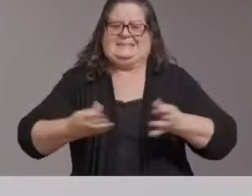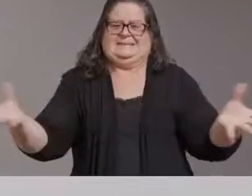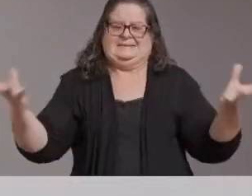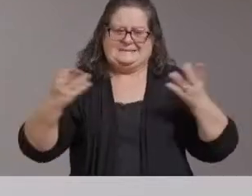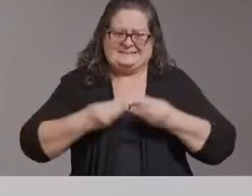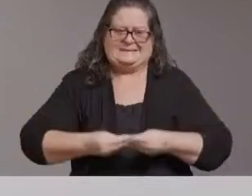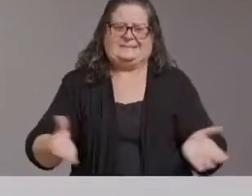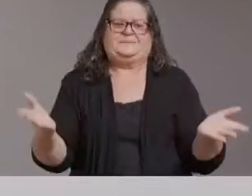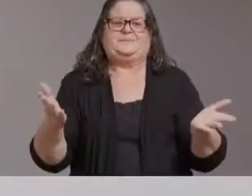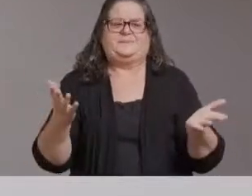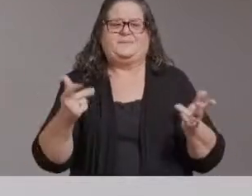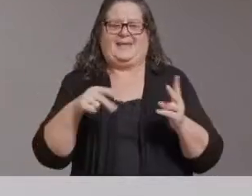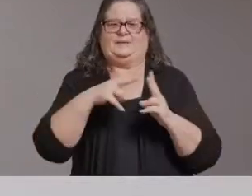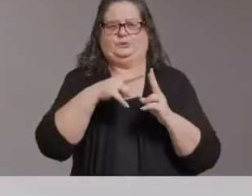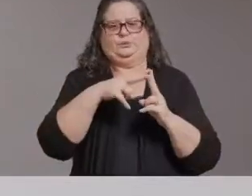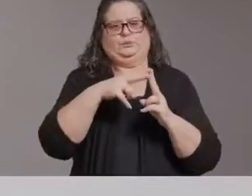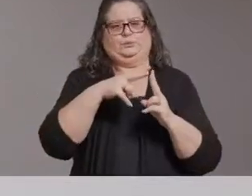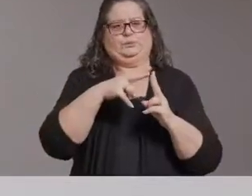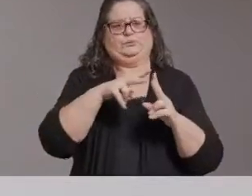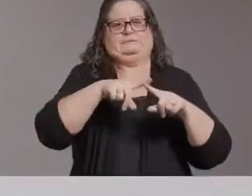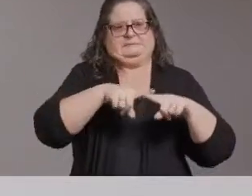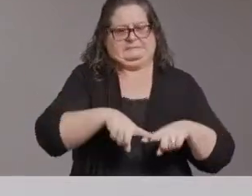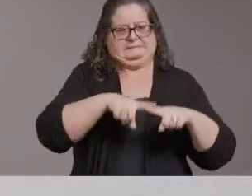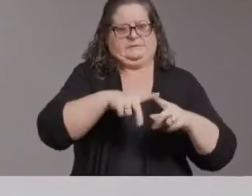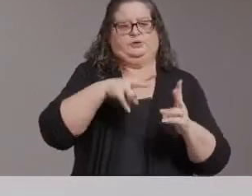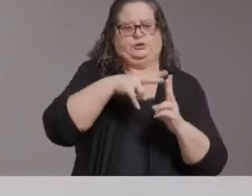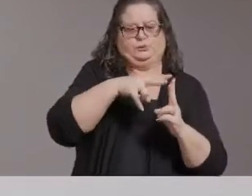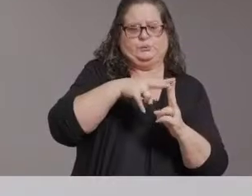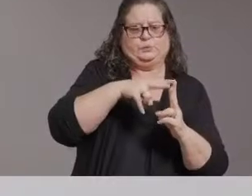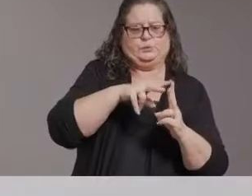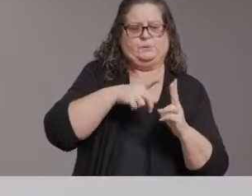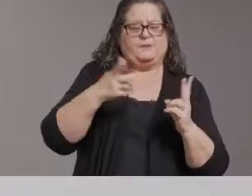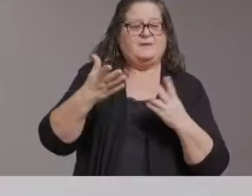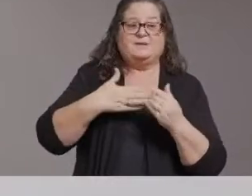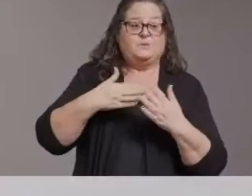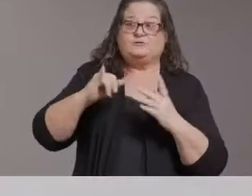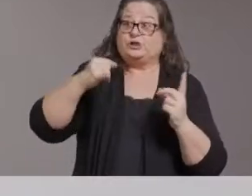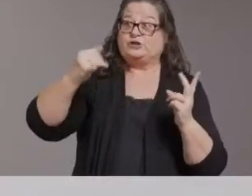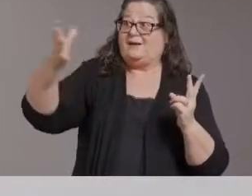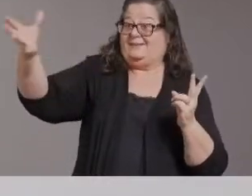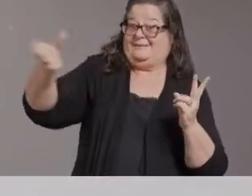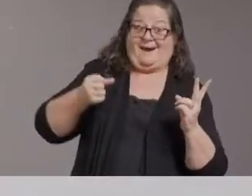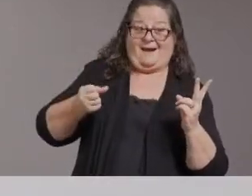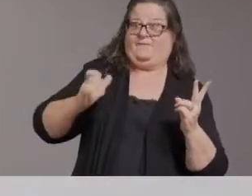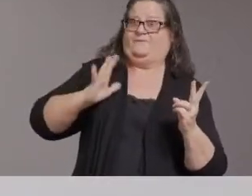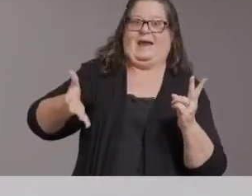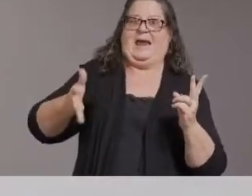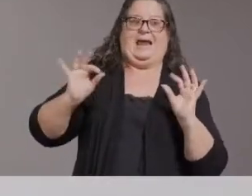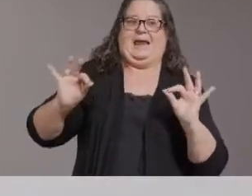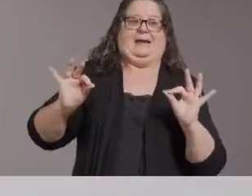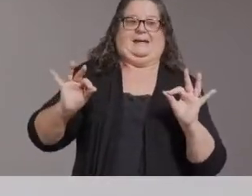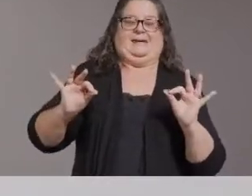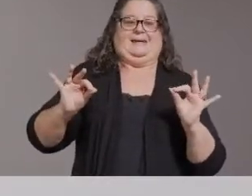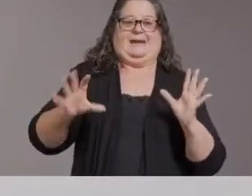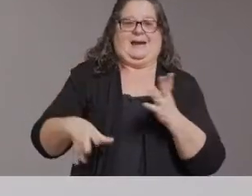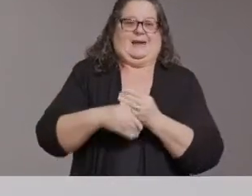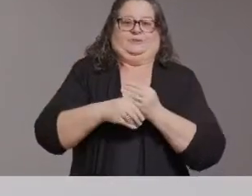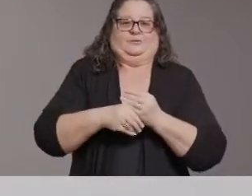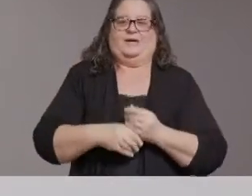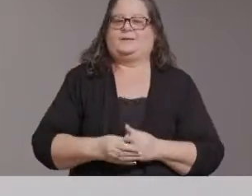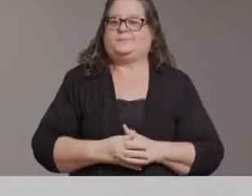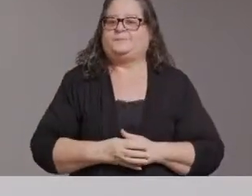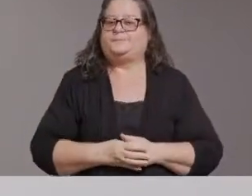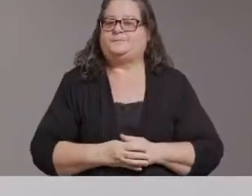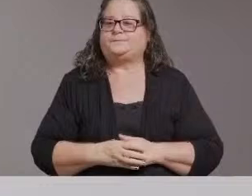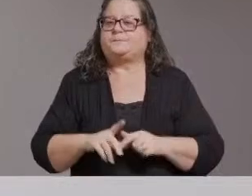as much as we can get, we're happy to take. I would imagine it'd be nicer if you can get more Johnson &